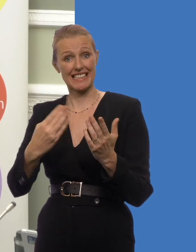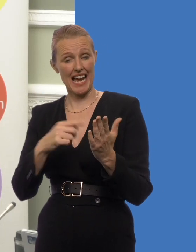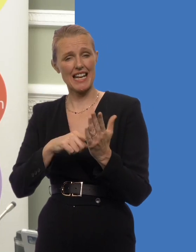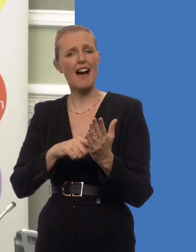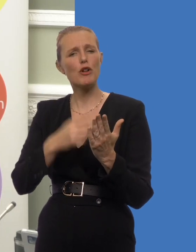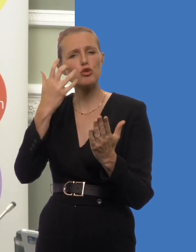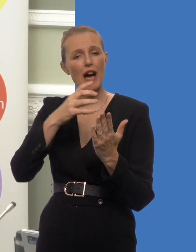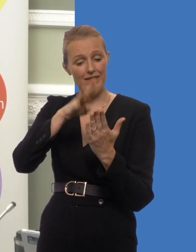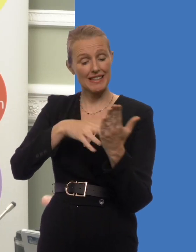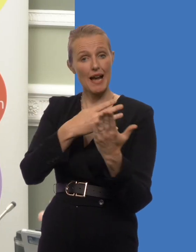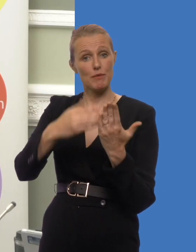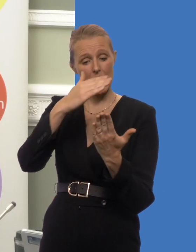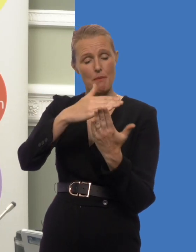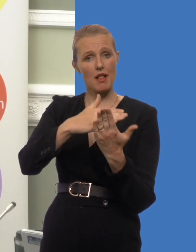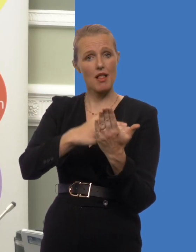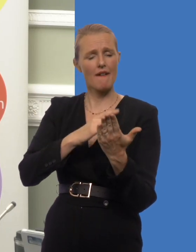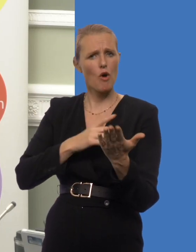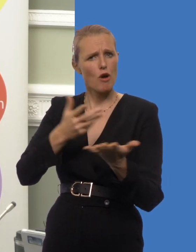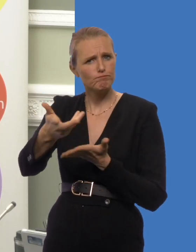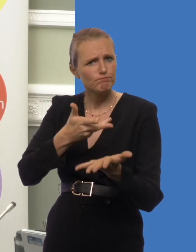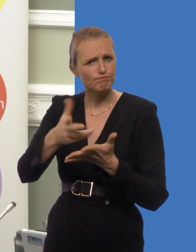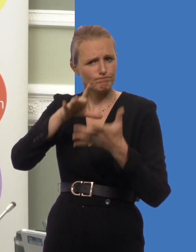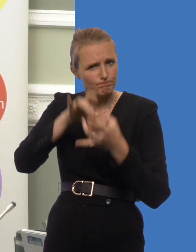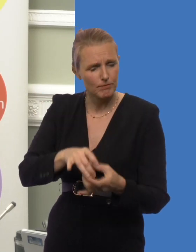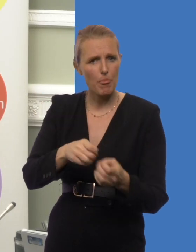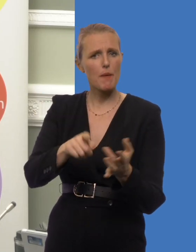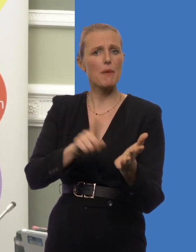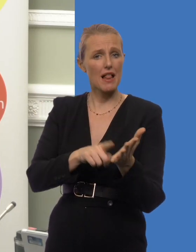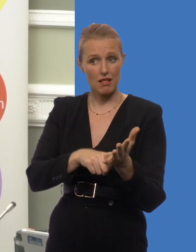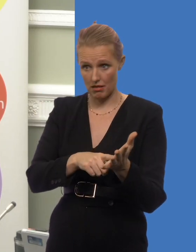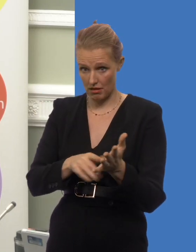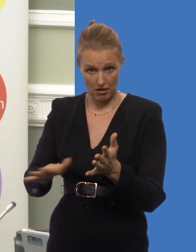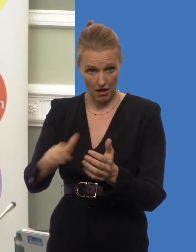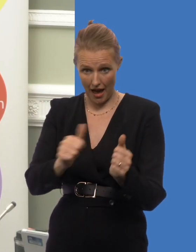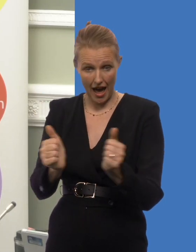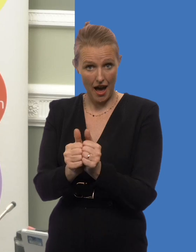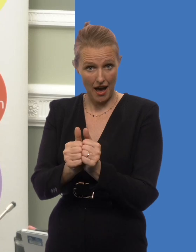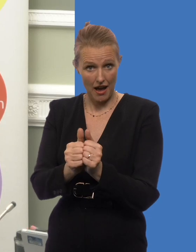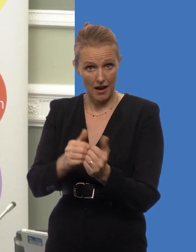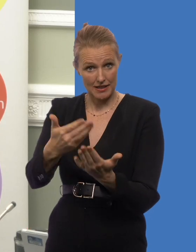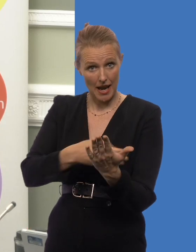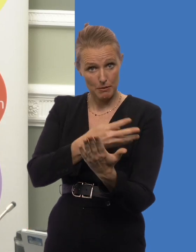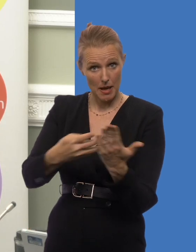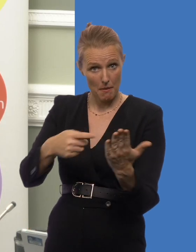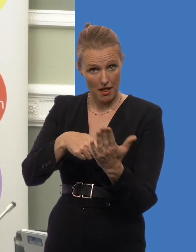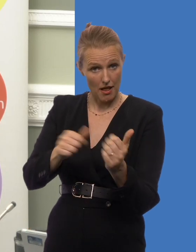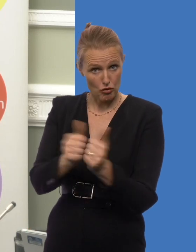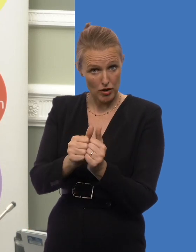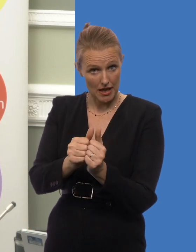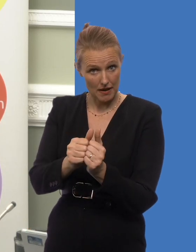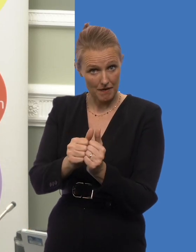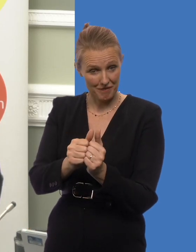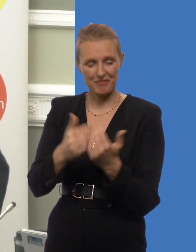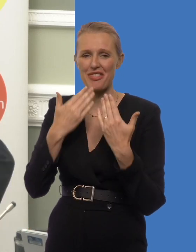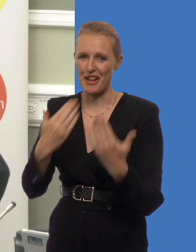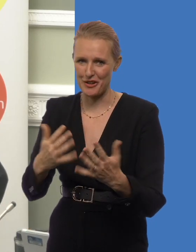draft timetable for consideration of the bill. Are members content to agree the timetable? Yeah. Thank you,